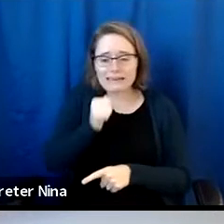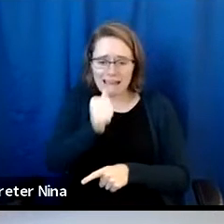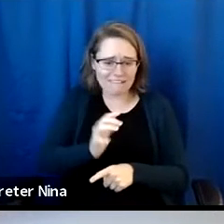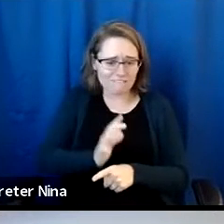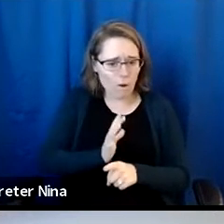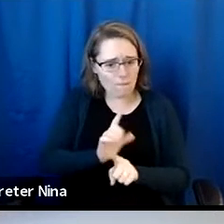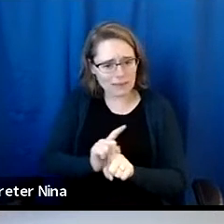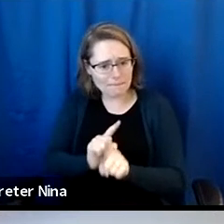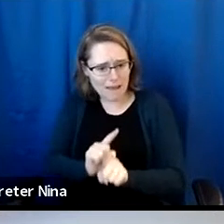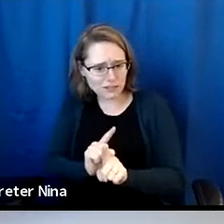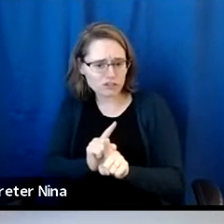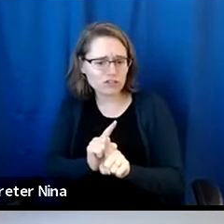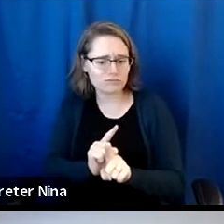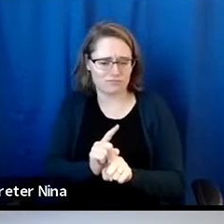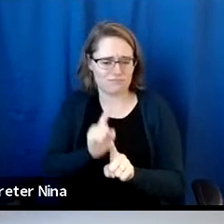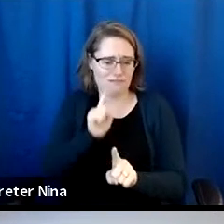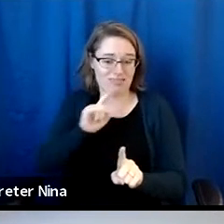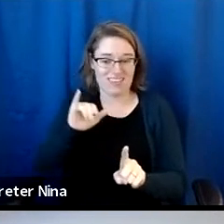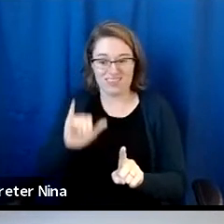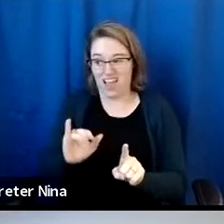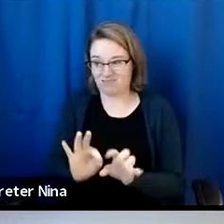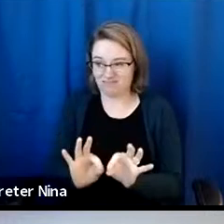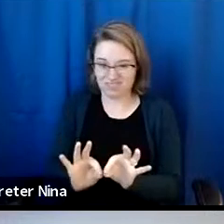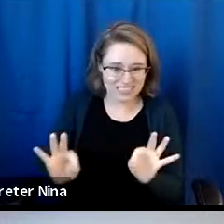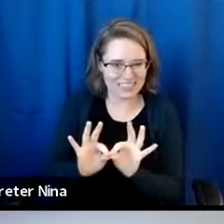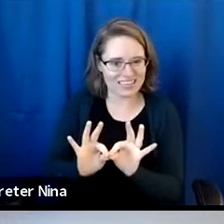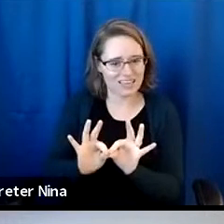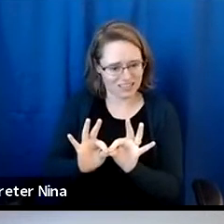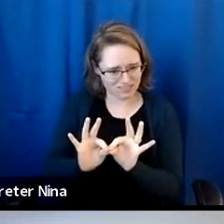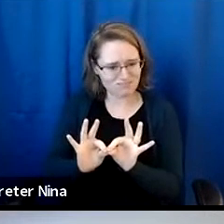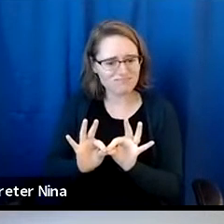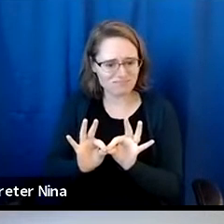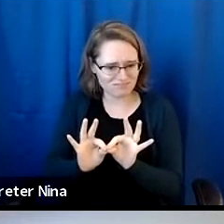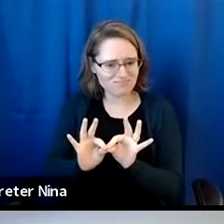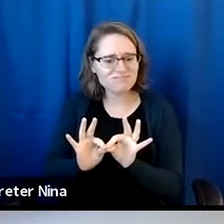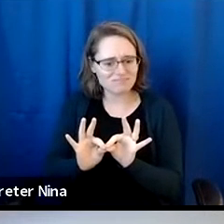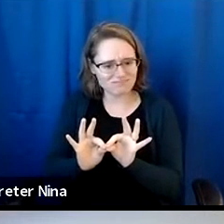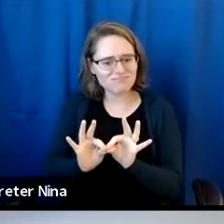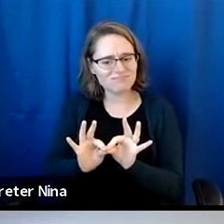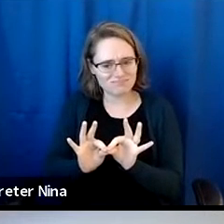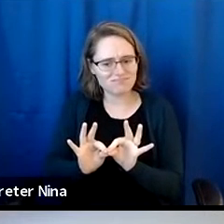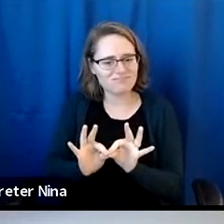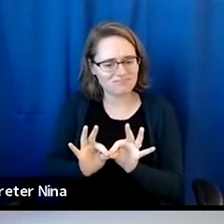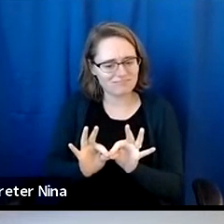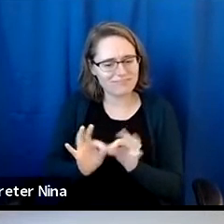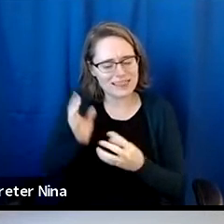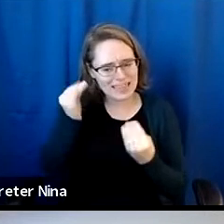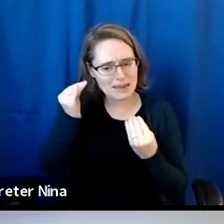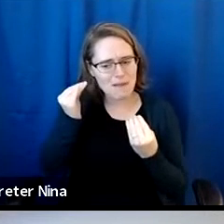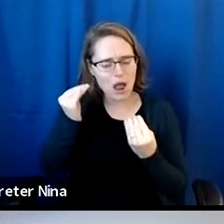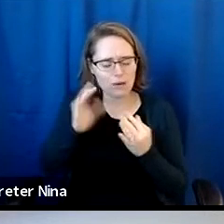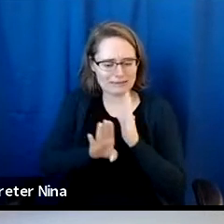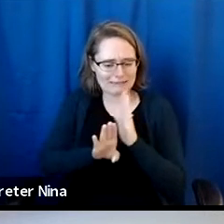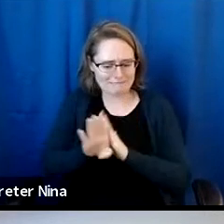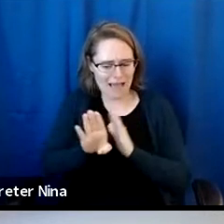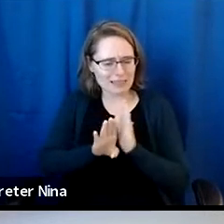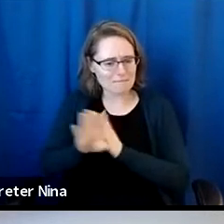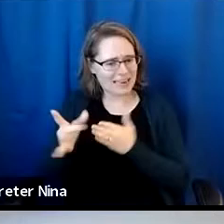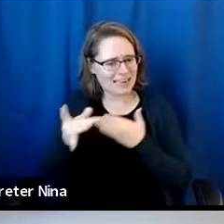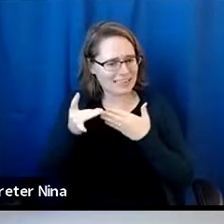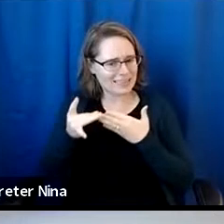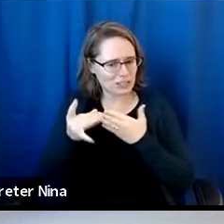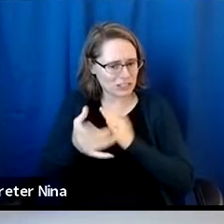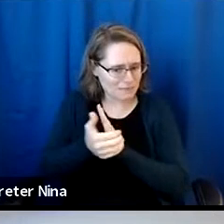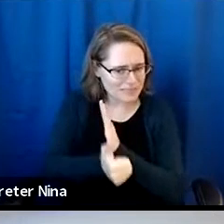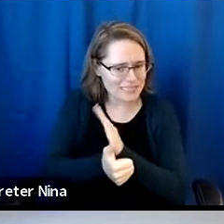works, you know, I think that's one of the key components here around developing those leadership skills